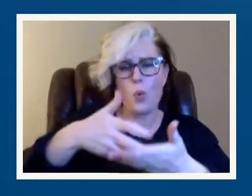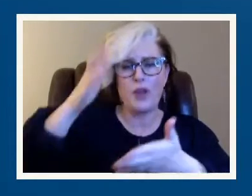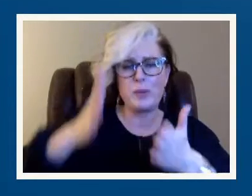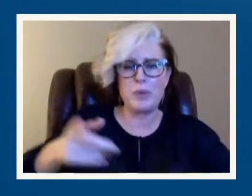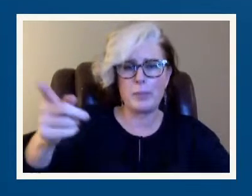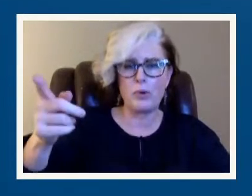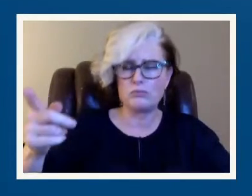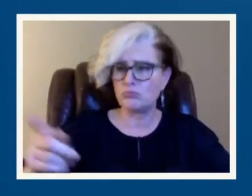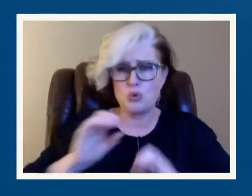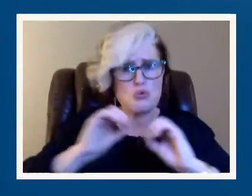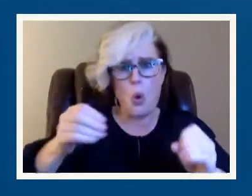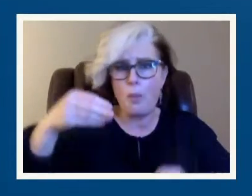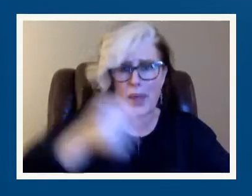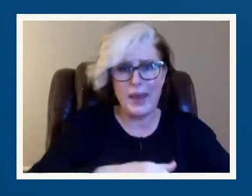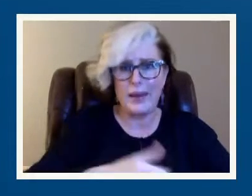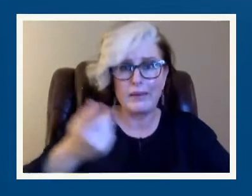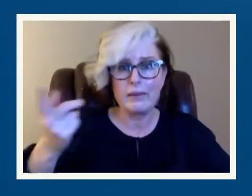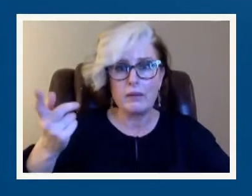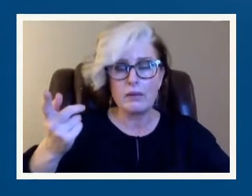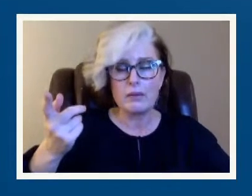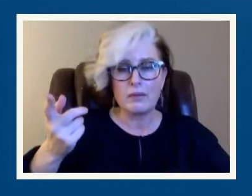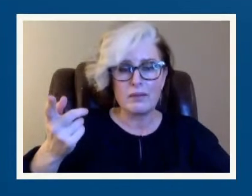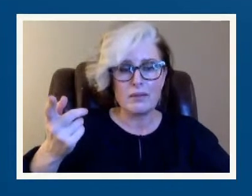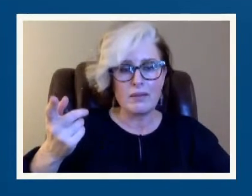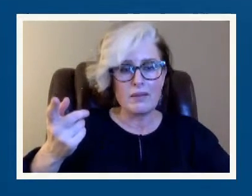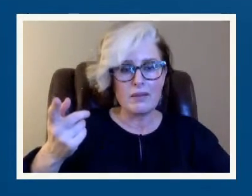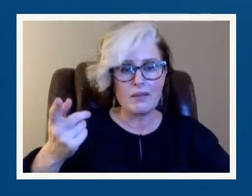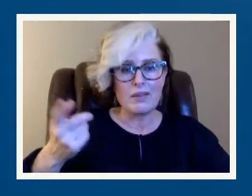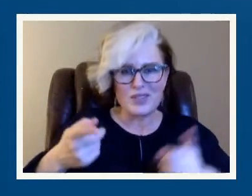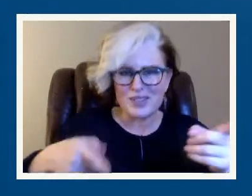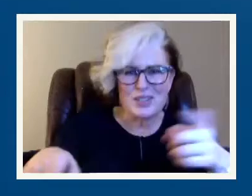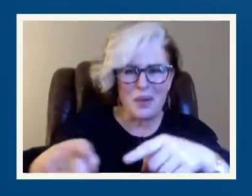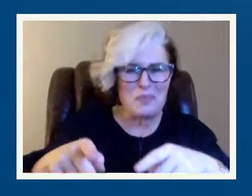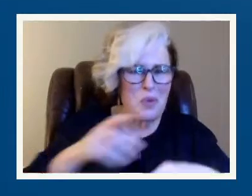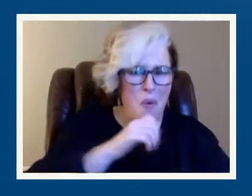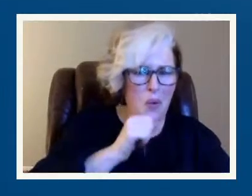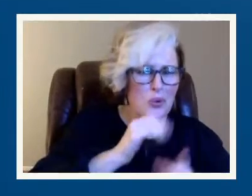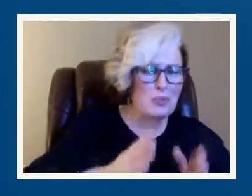Weren't paid for. Thank you. Man, we've got some outstanding historians here.